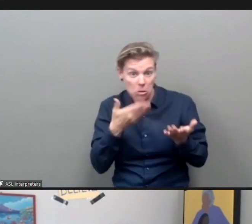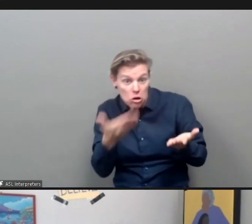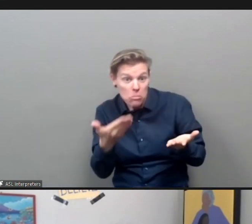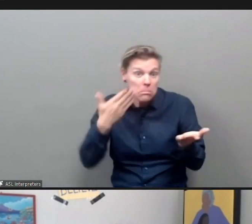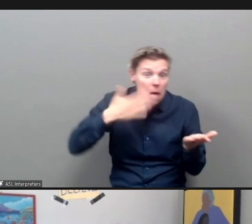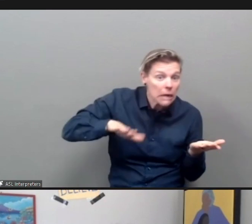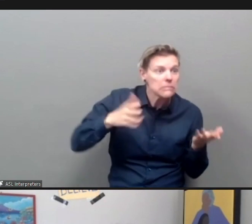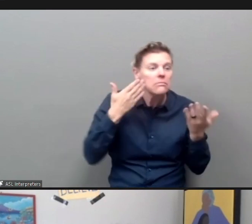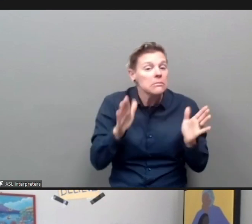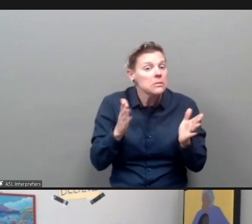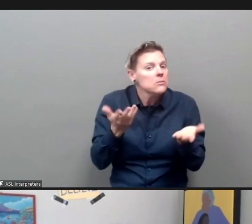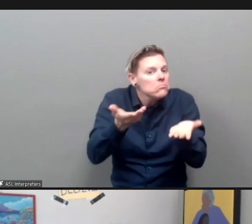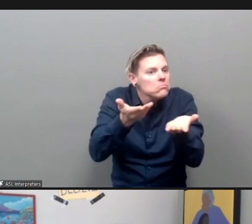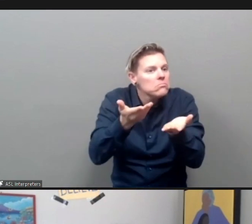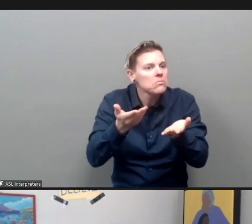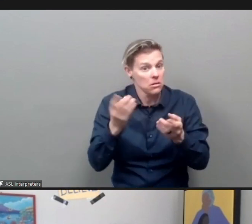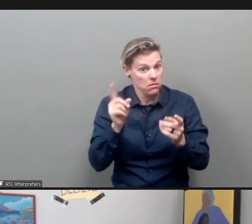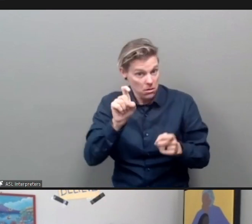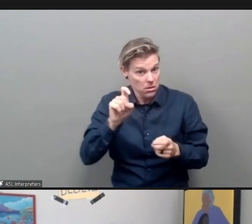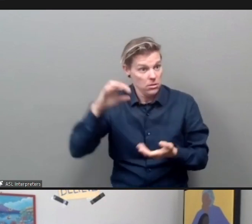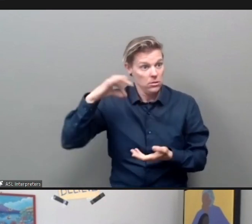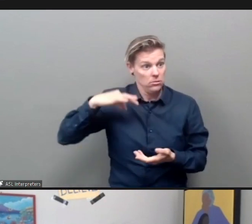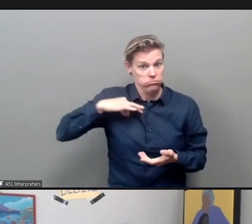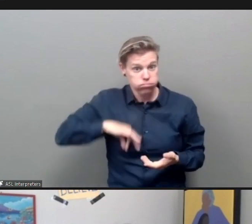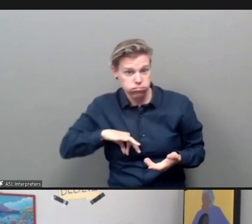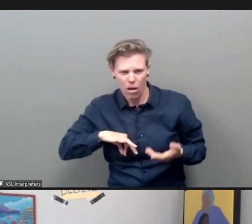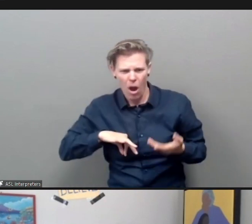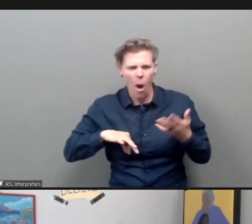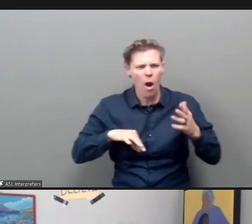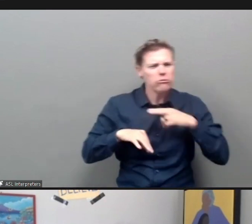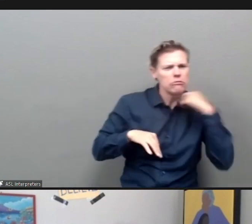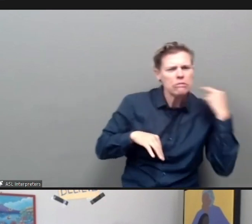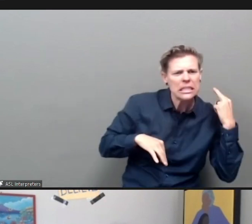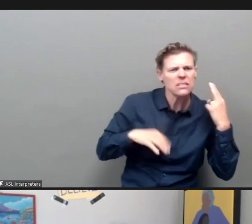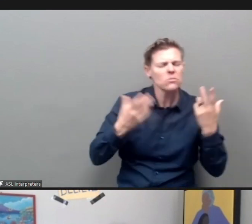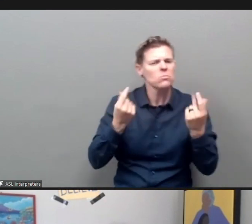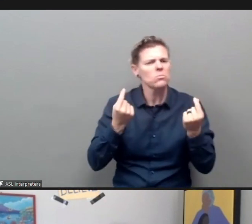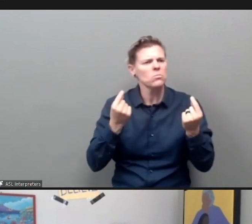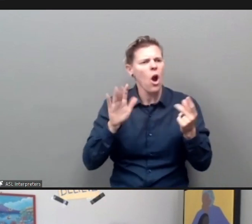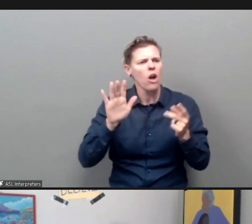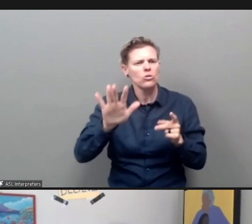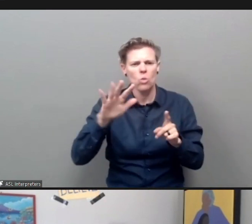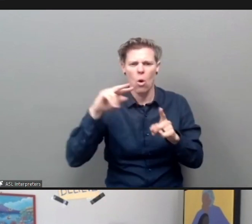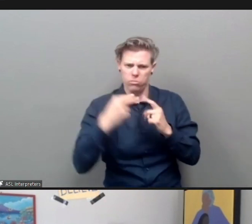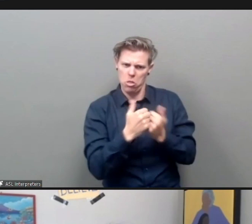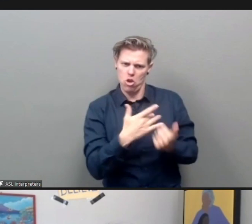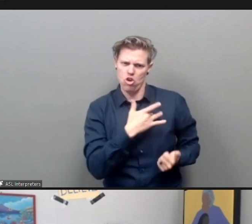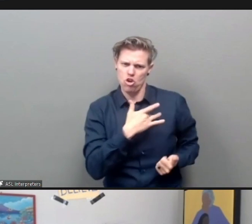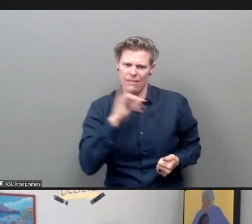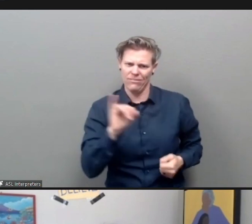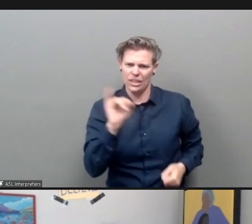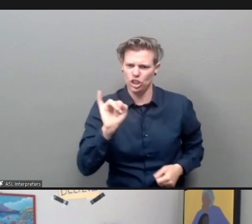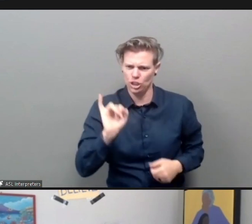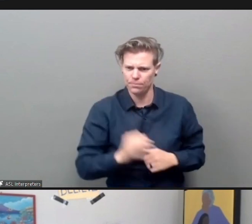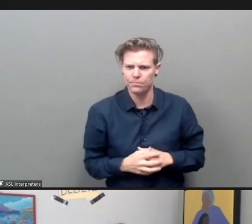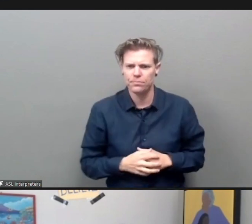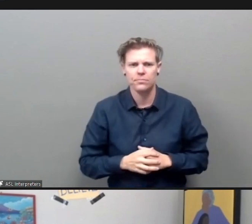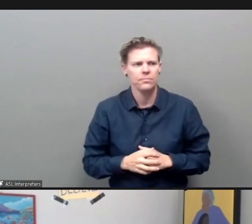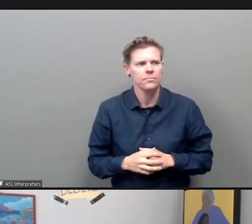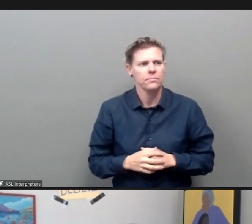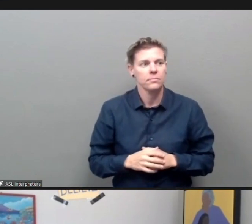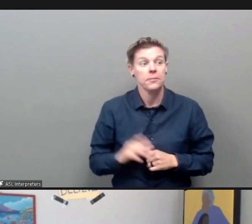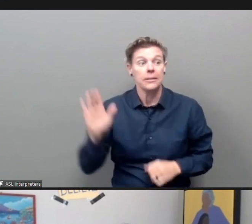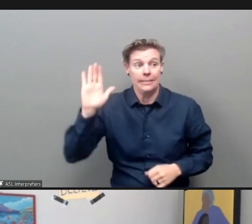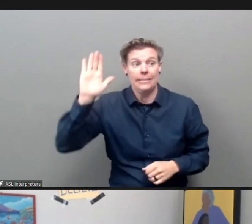bit about the discussion and what you can sort of tell people who are concerned about that. Thanks. Yeah, I mean, I can start.